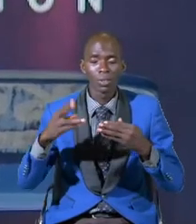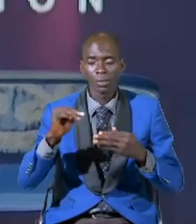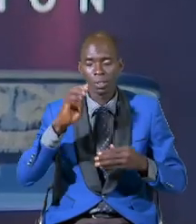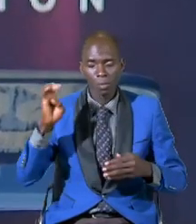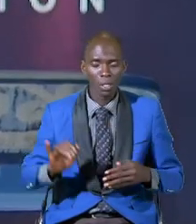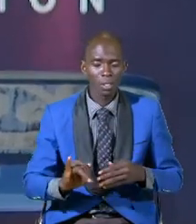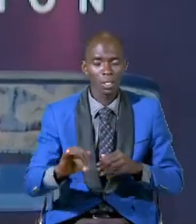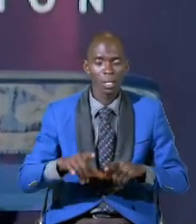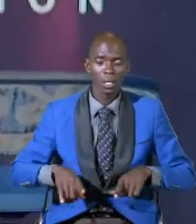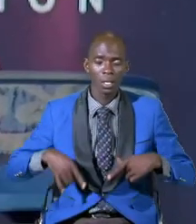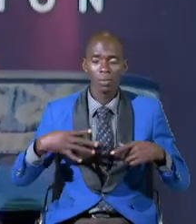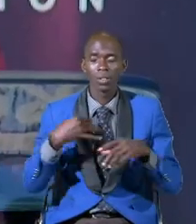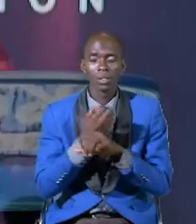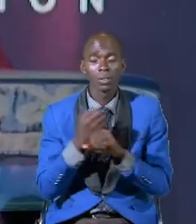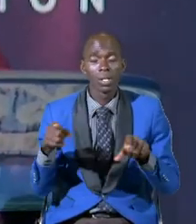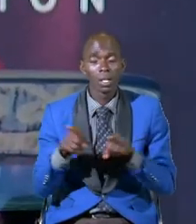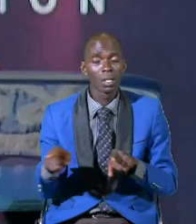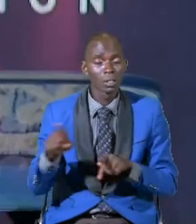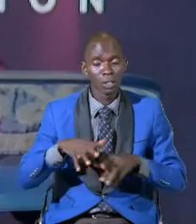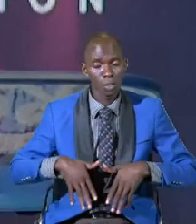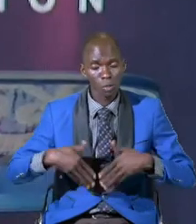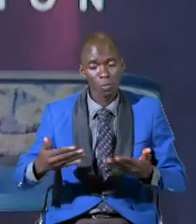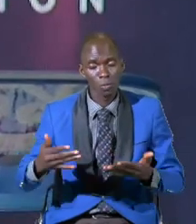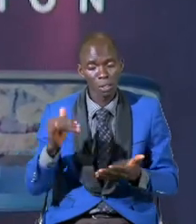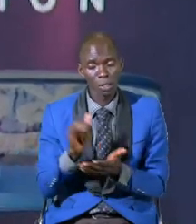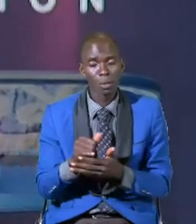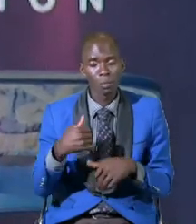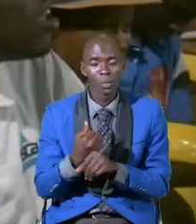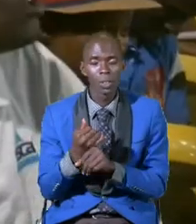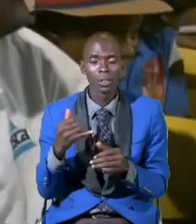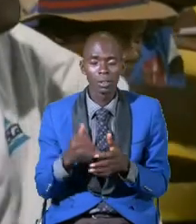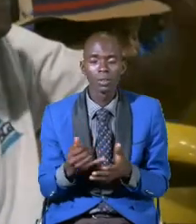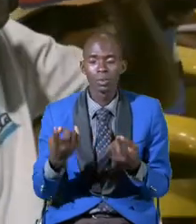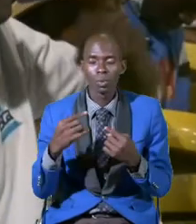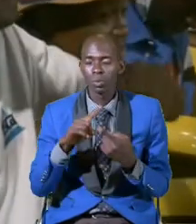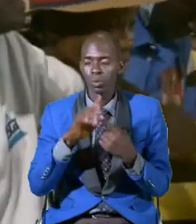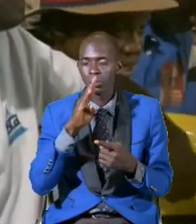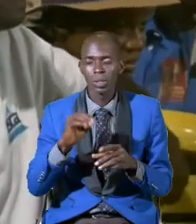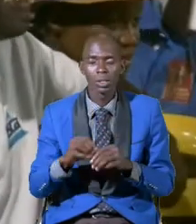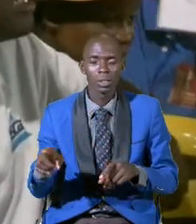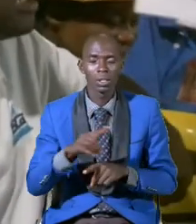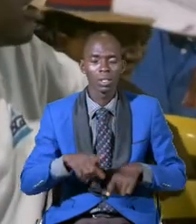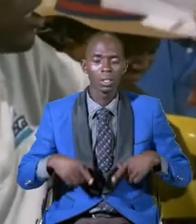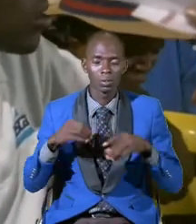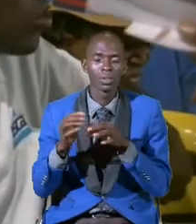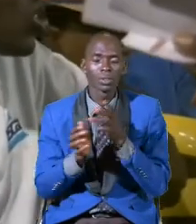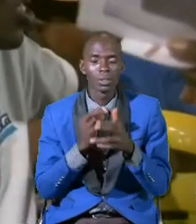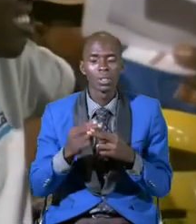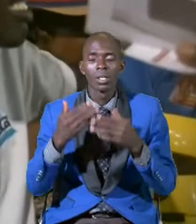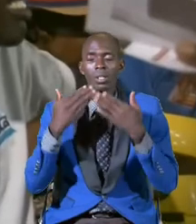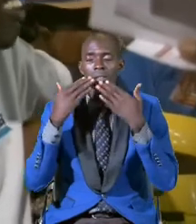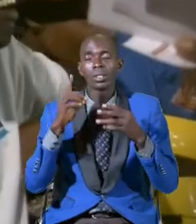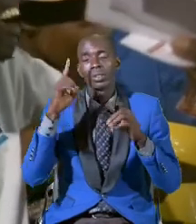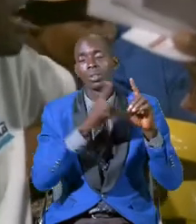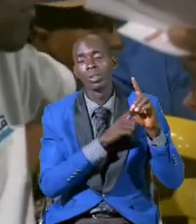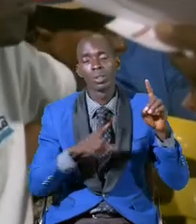they confess that, make it a reality in their lives in Jesus' name. Thank you, Lord. Thank you, Lord.